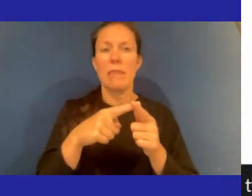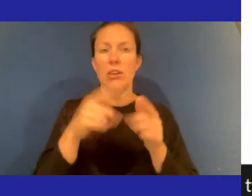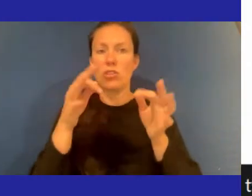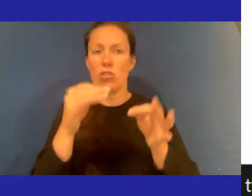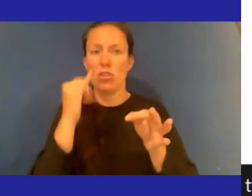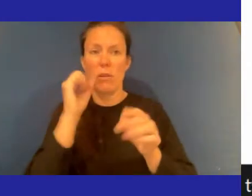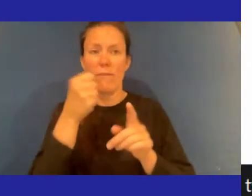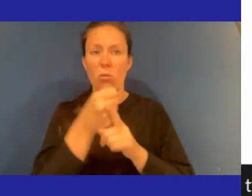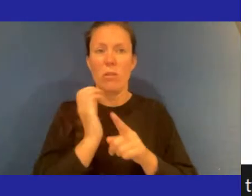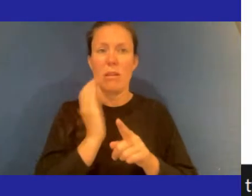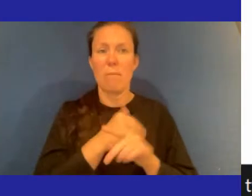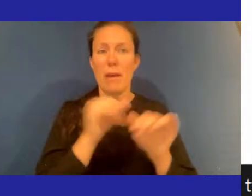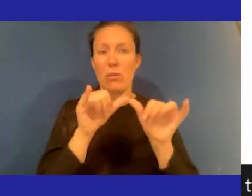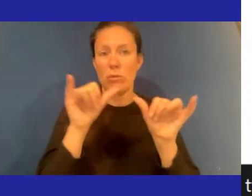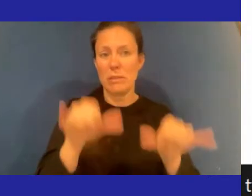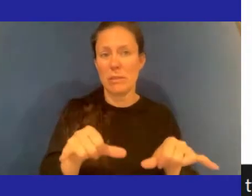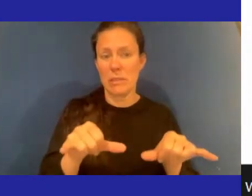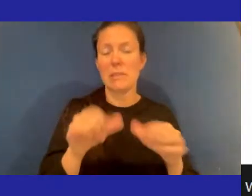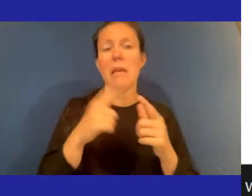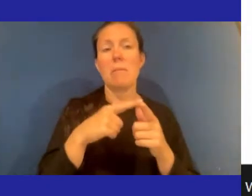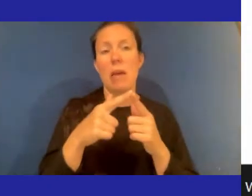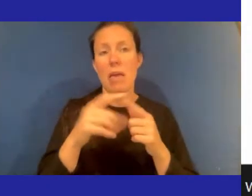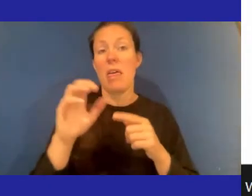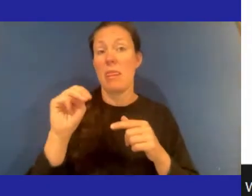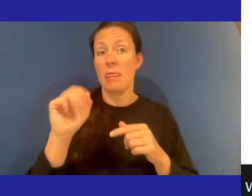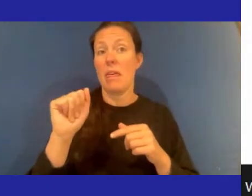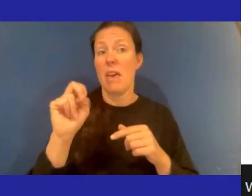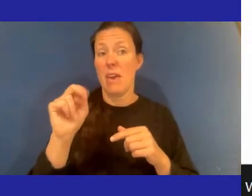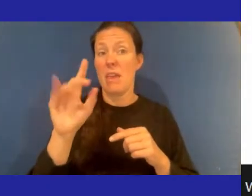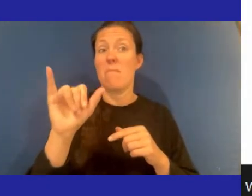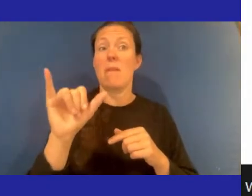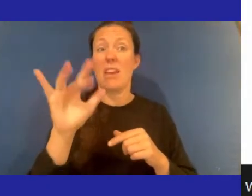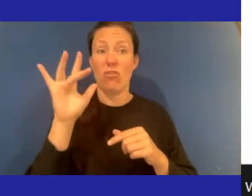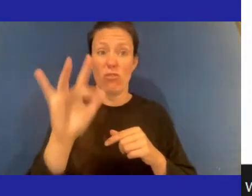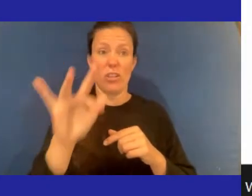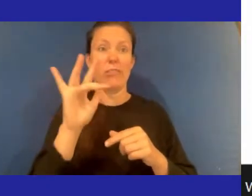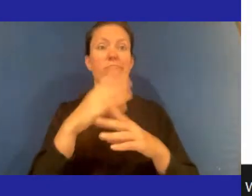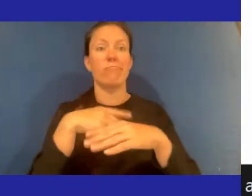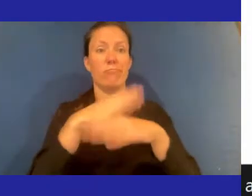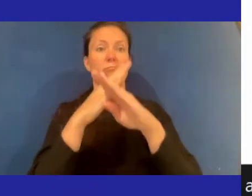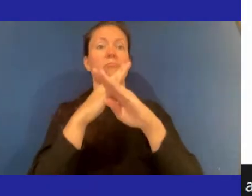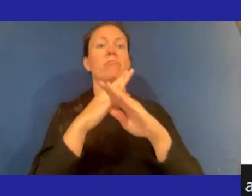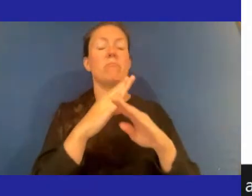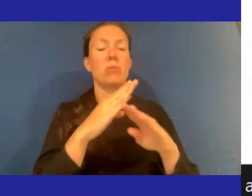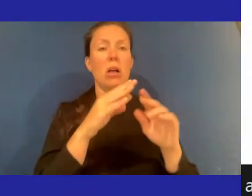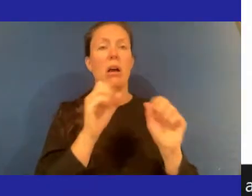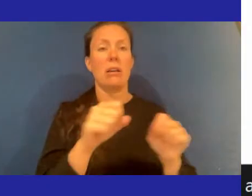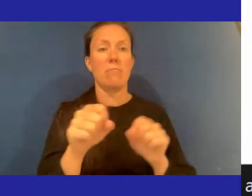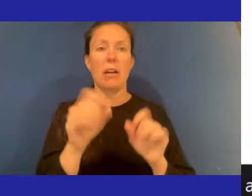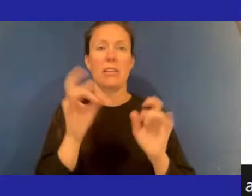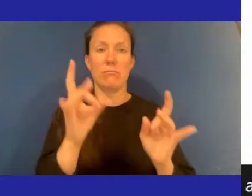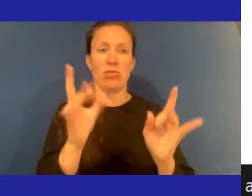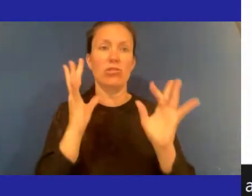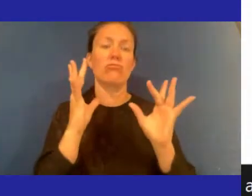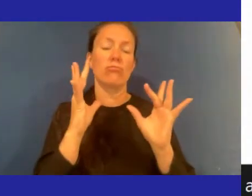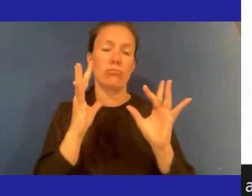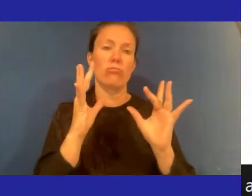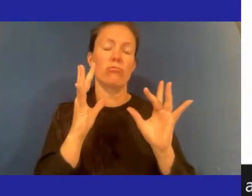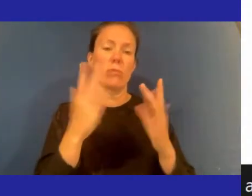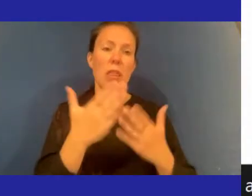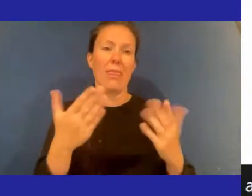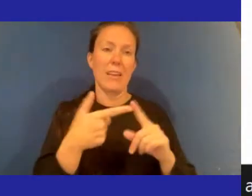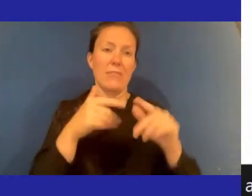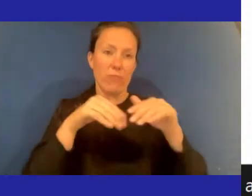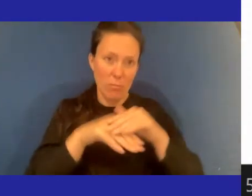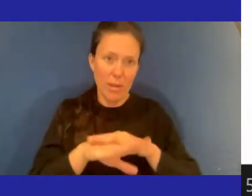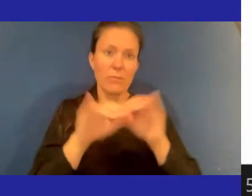way. And we go ahead and manually block those types of malicious events from entering our system. Obviously, you